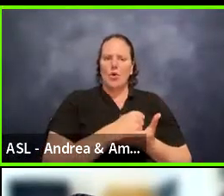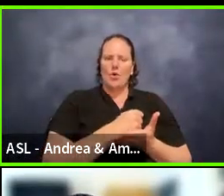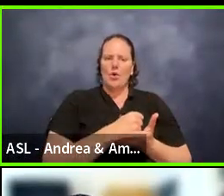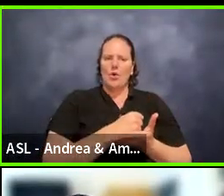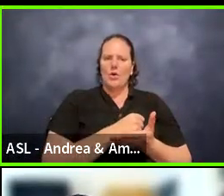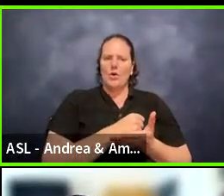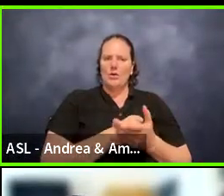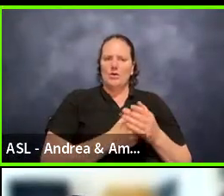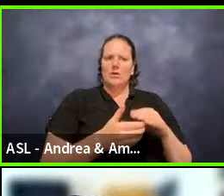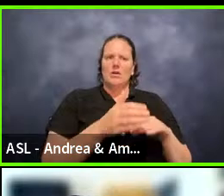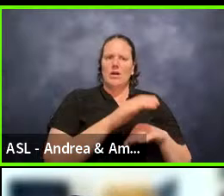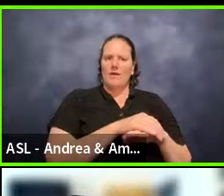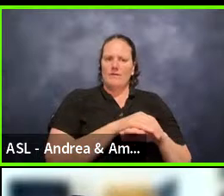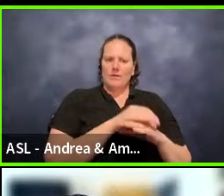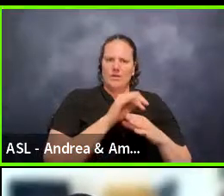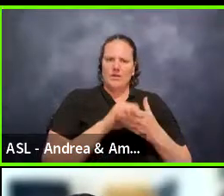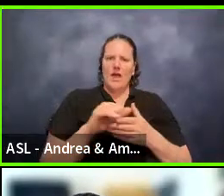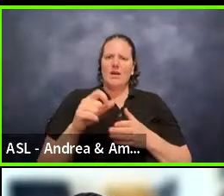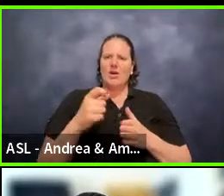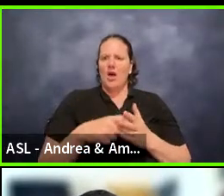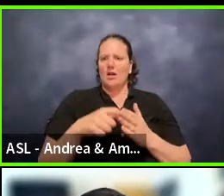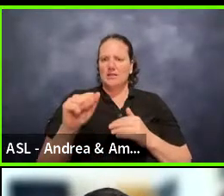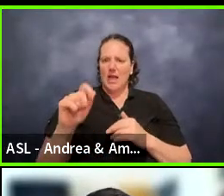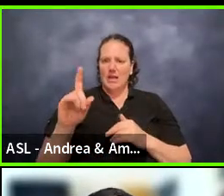to cover these administrative costs?